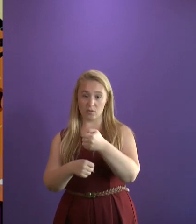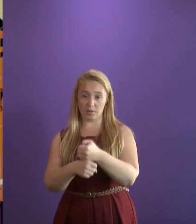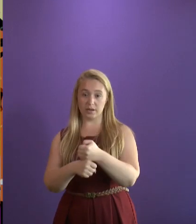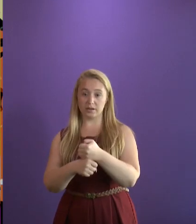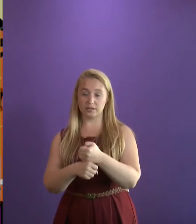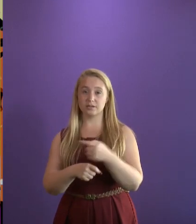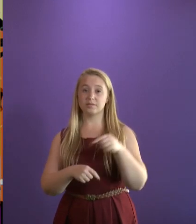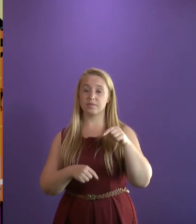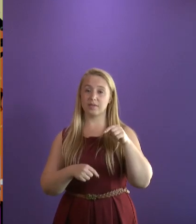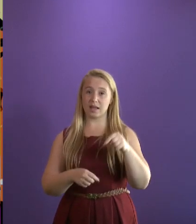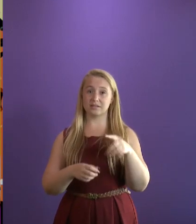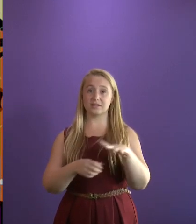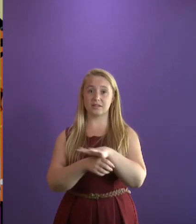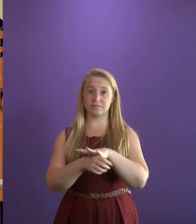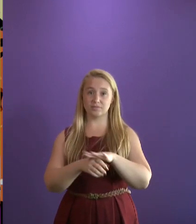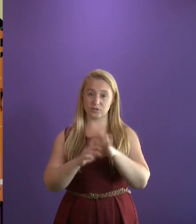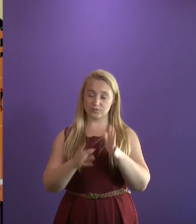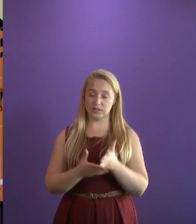of government in our country.